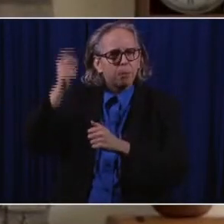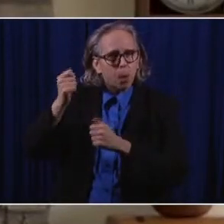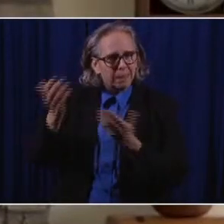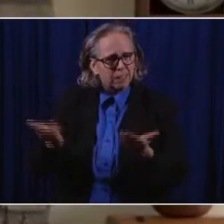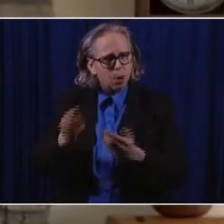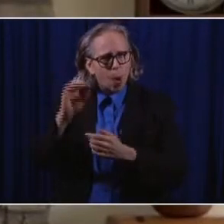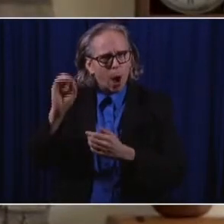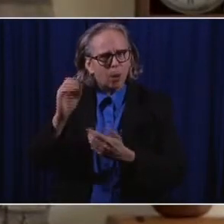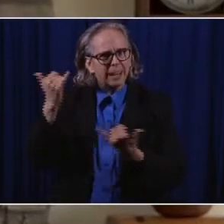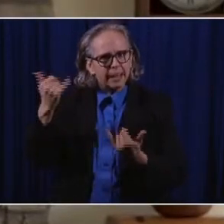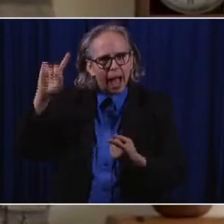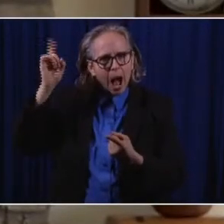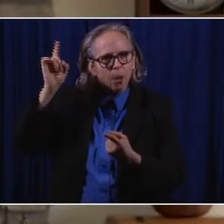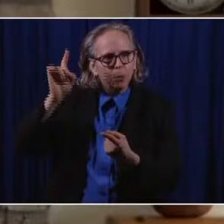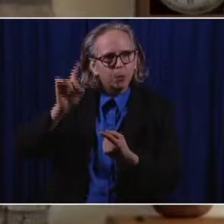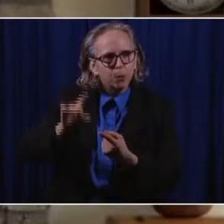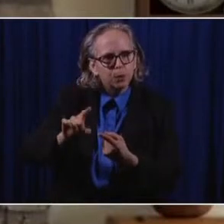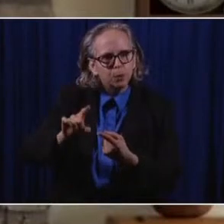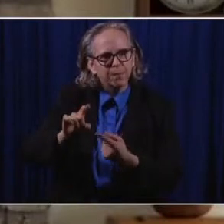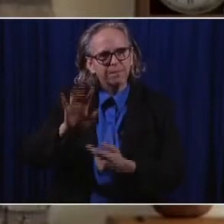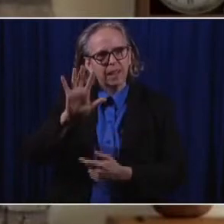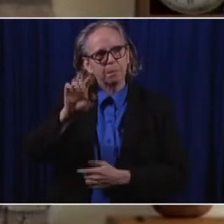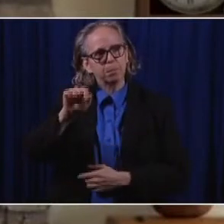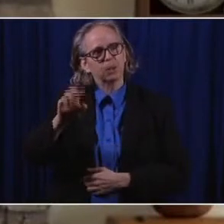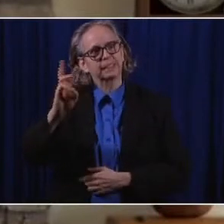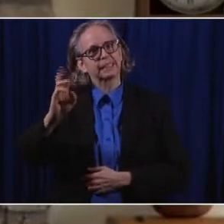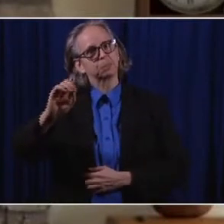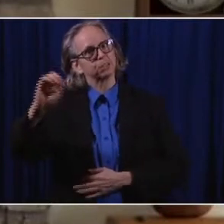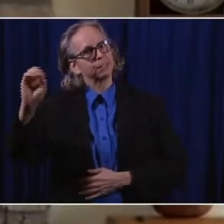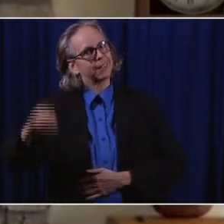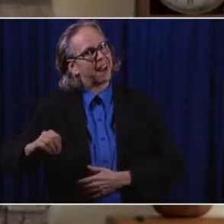for October. That's down from the previous month,